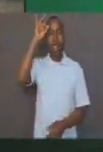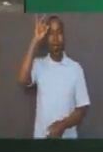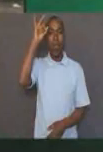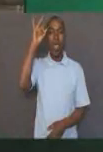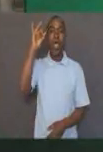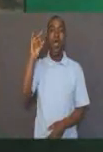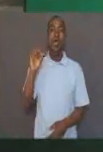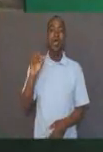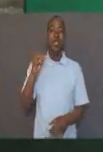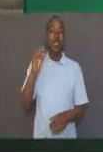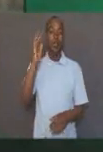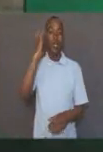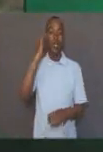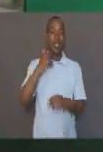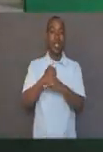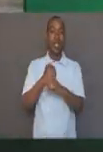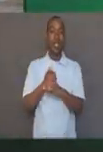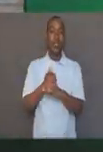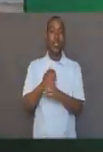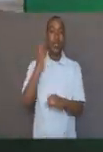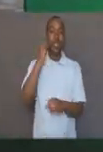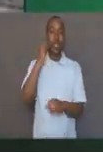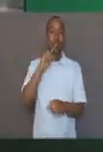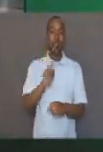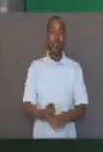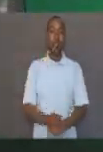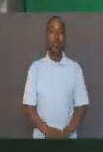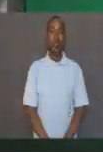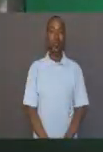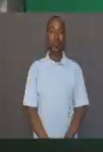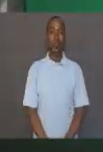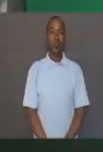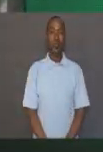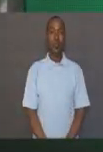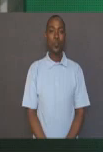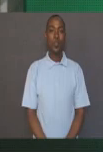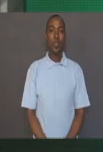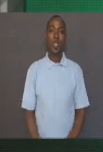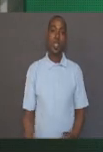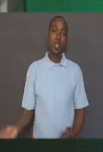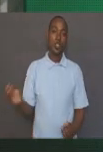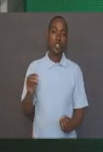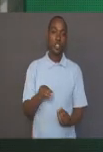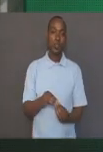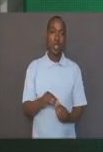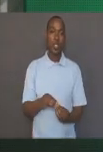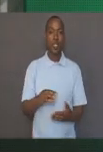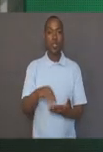of Pathobiology, which we will be learning more about in this